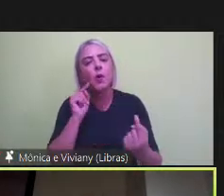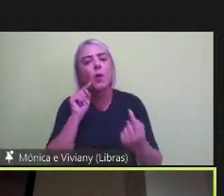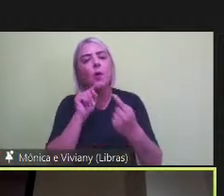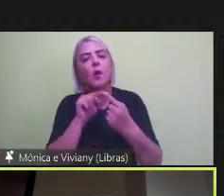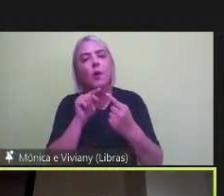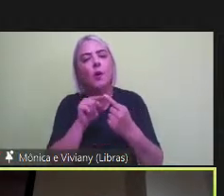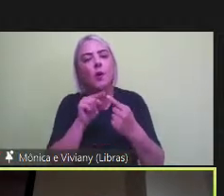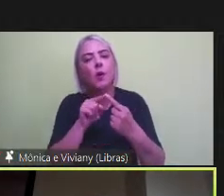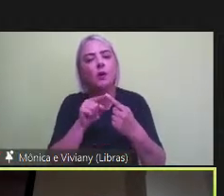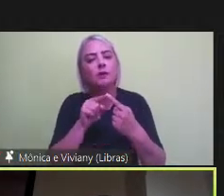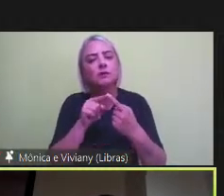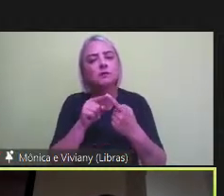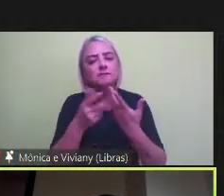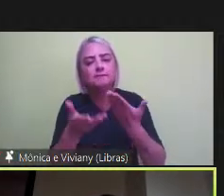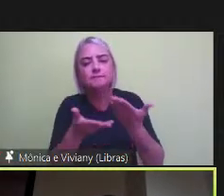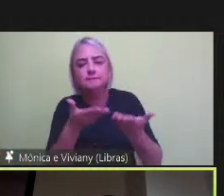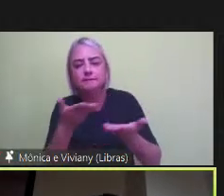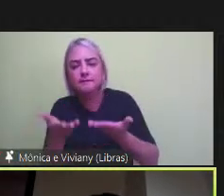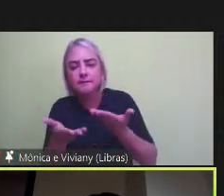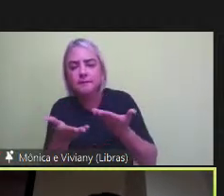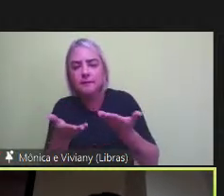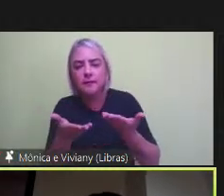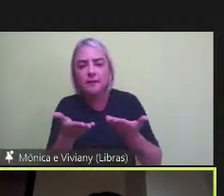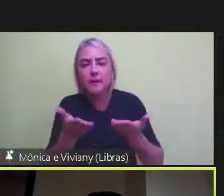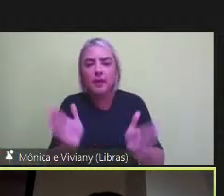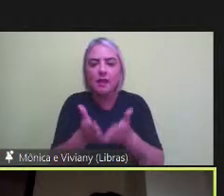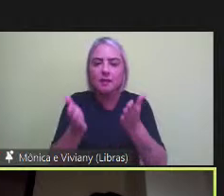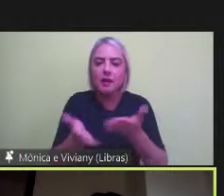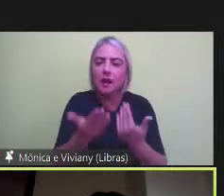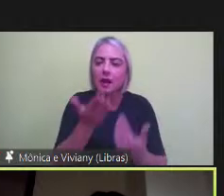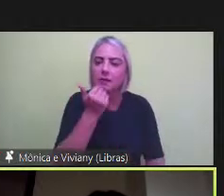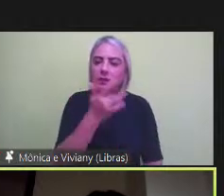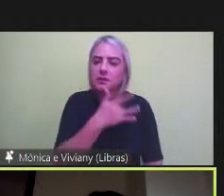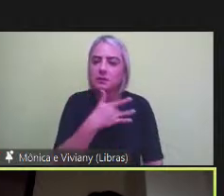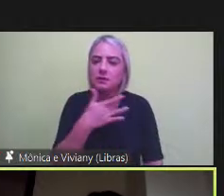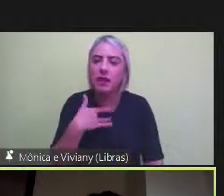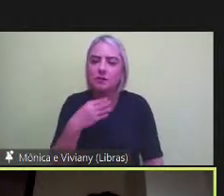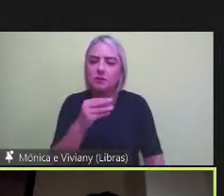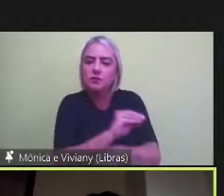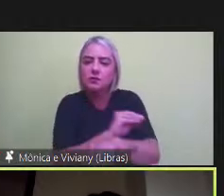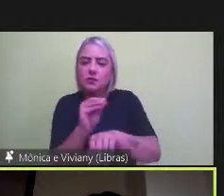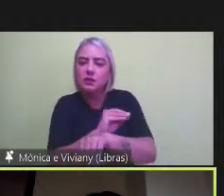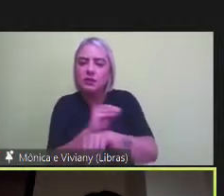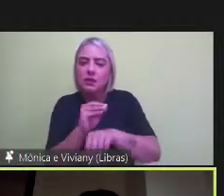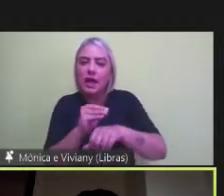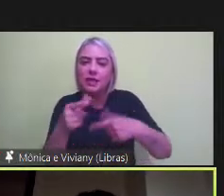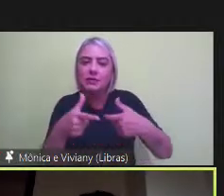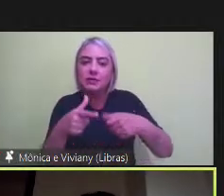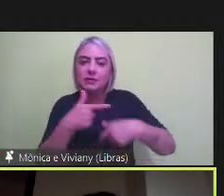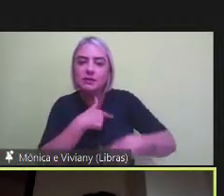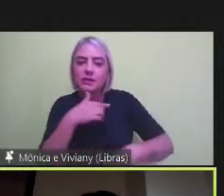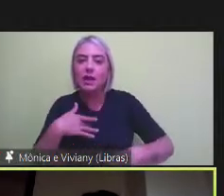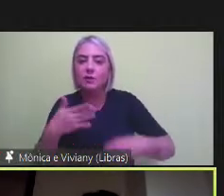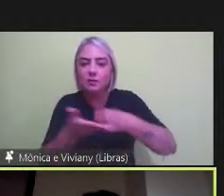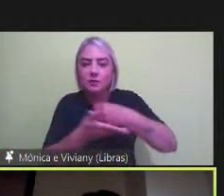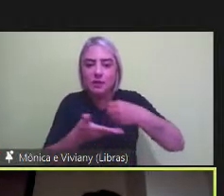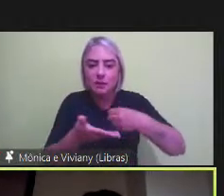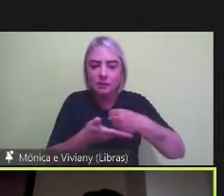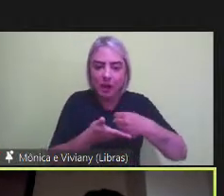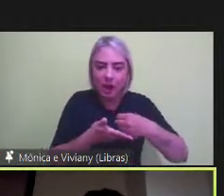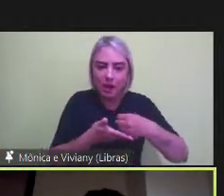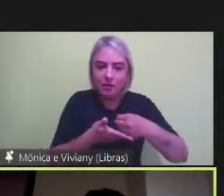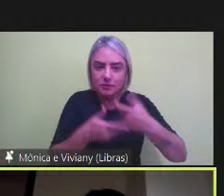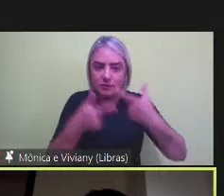we have with the objective to reinforce the promotion of healthy feeding in the National Service of